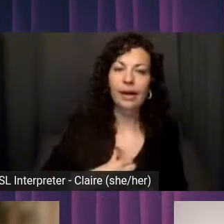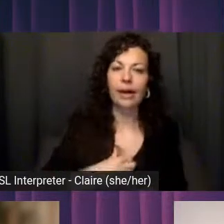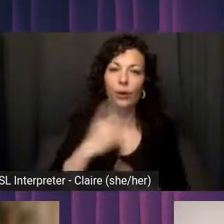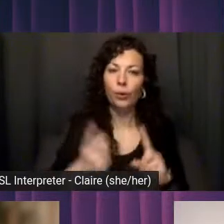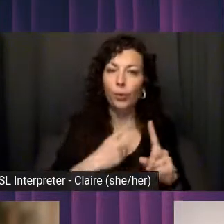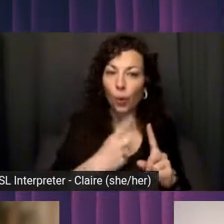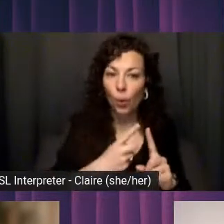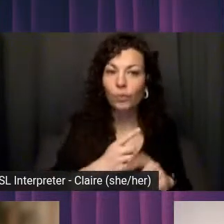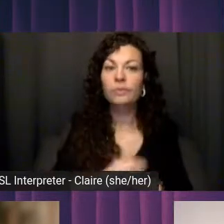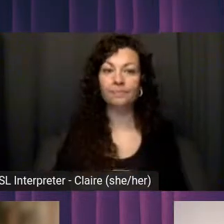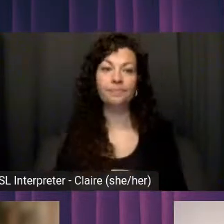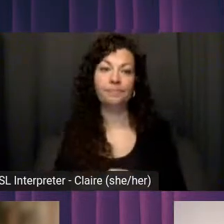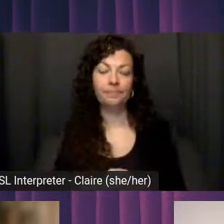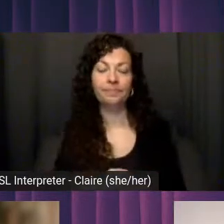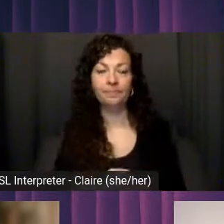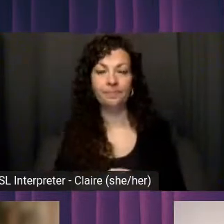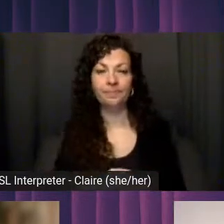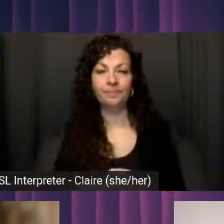needs met.